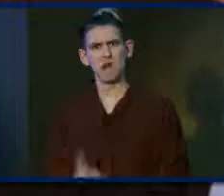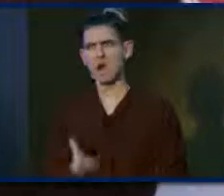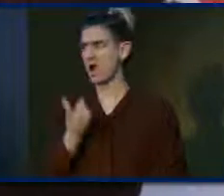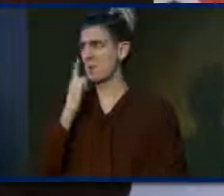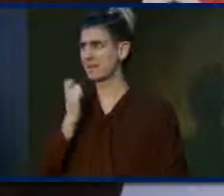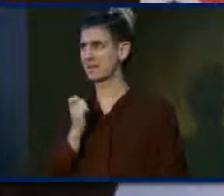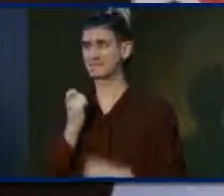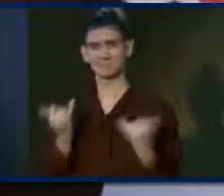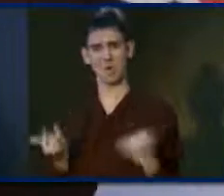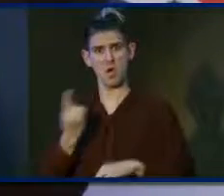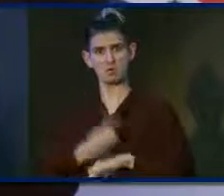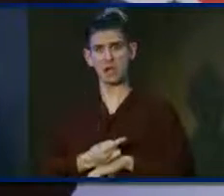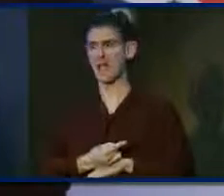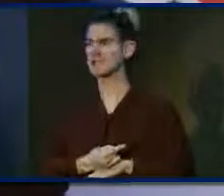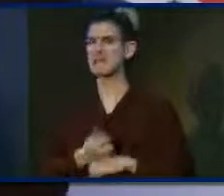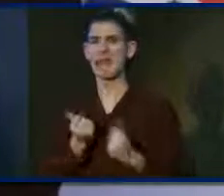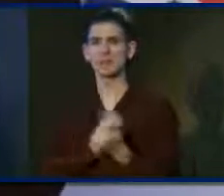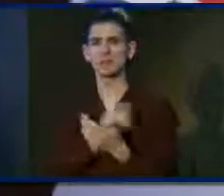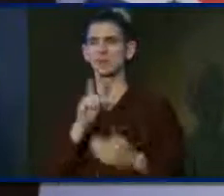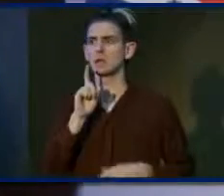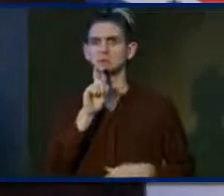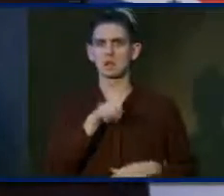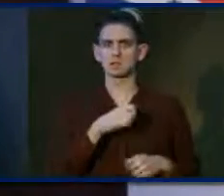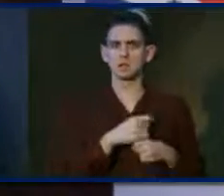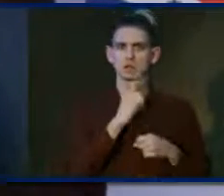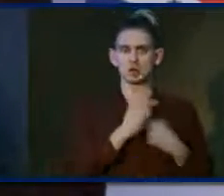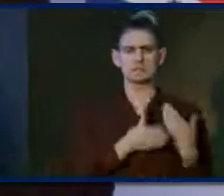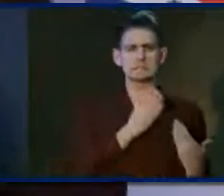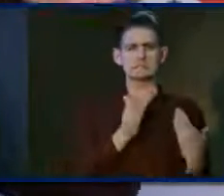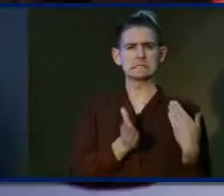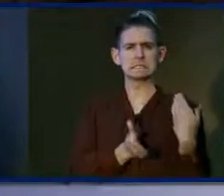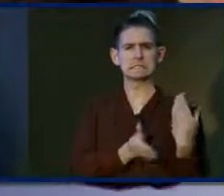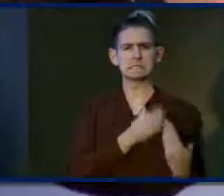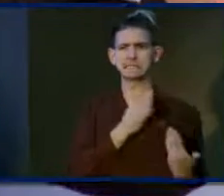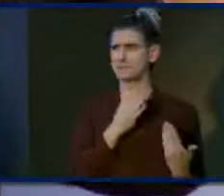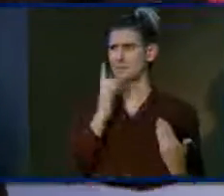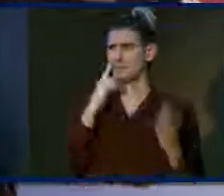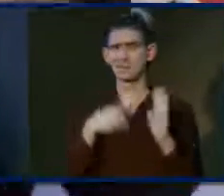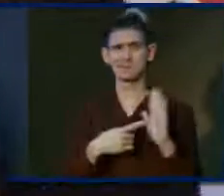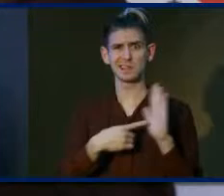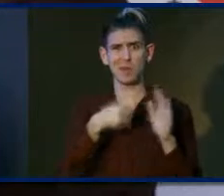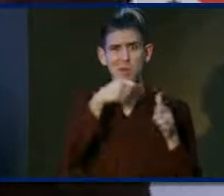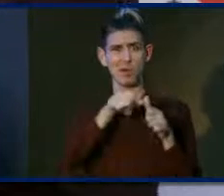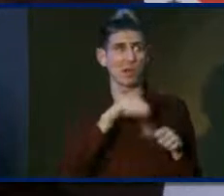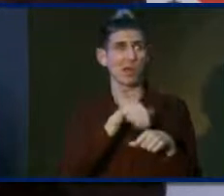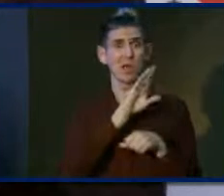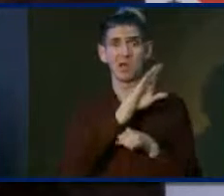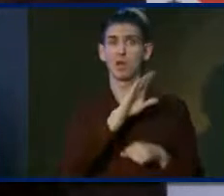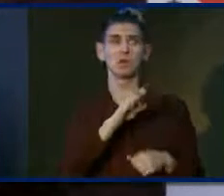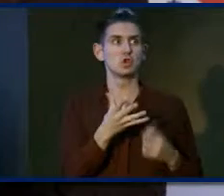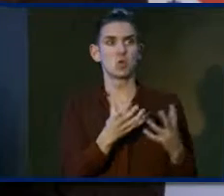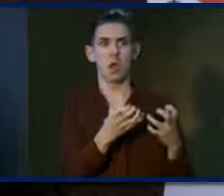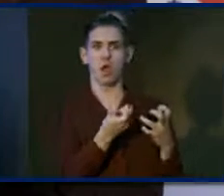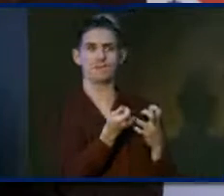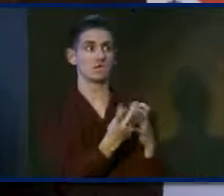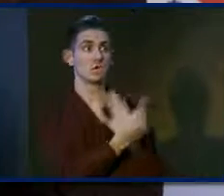mean, my good, you can order anything you want in your own home. You expect it there, not even the next day sometimes. You want it there within a few hours,